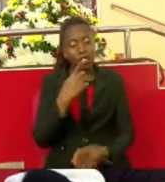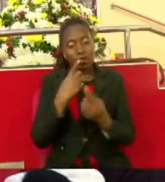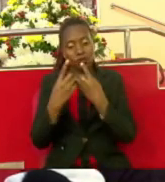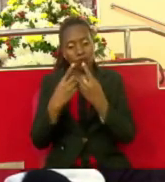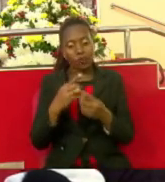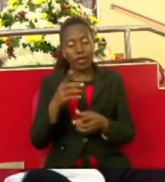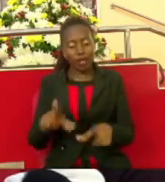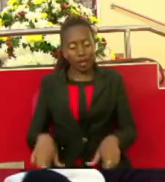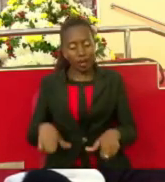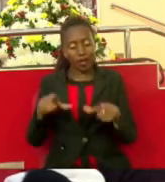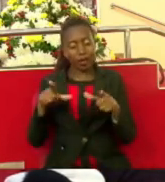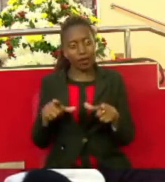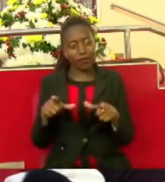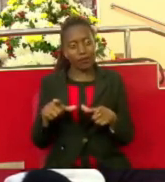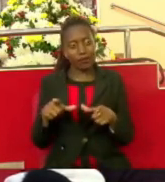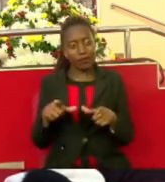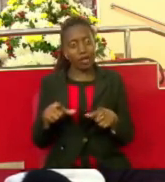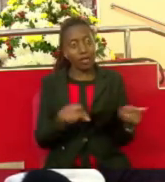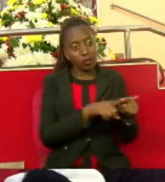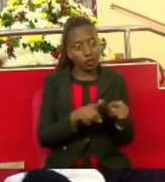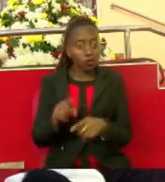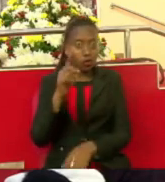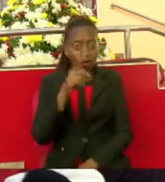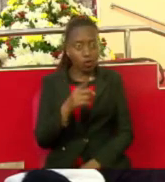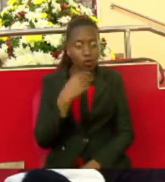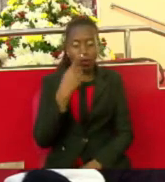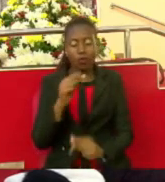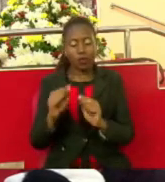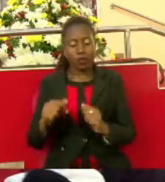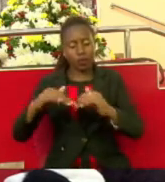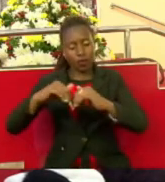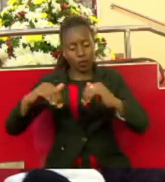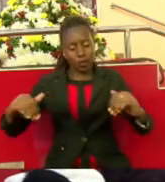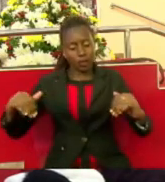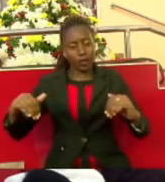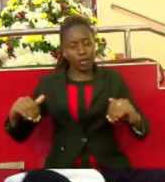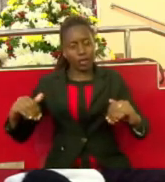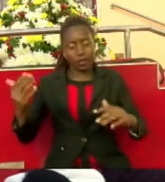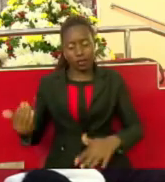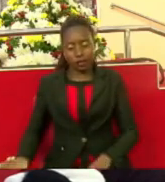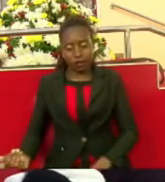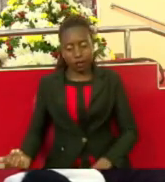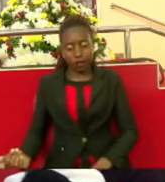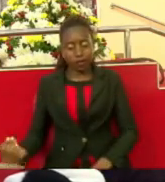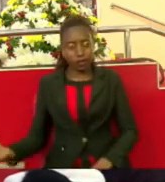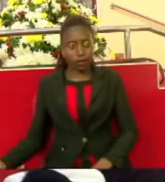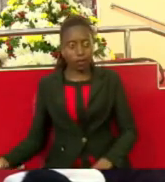And it is you who will separate them from all those things that follow a child through the lineage and blood and so forth.